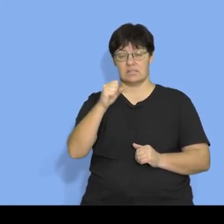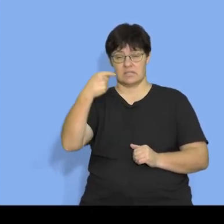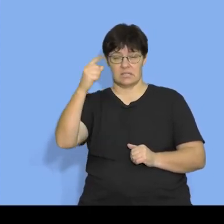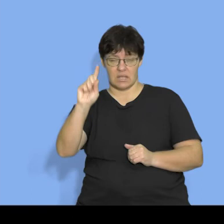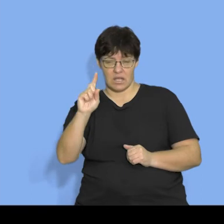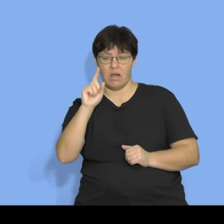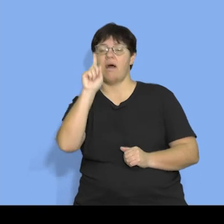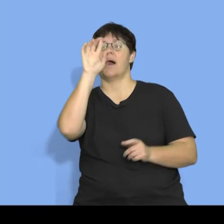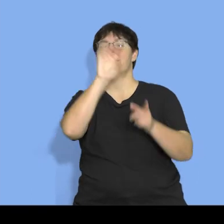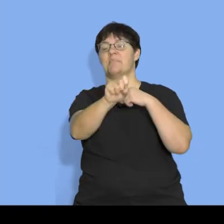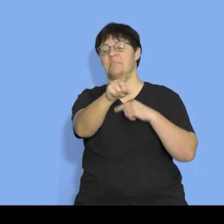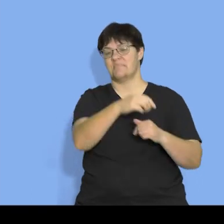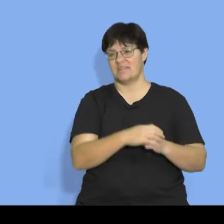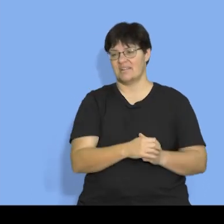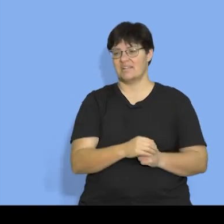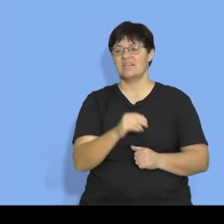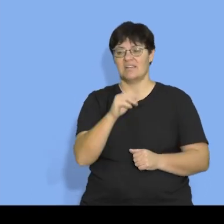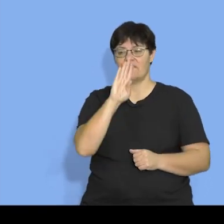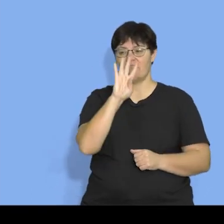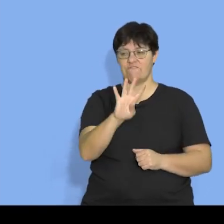Oh, look at this.